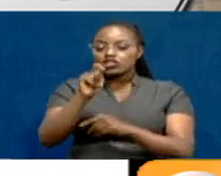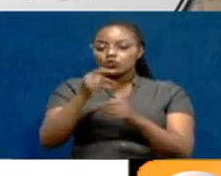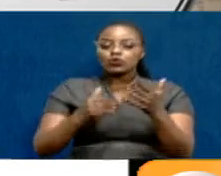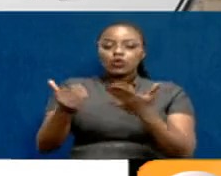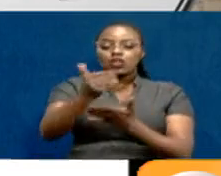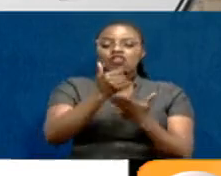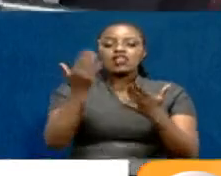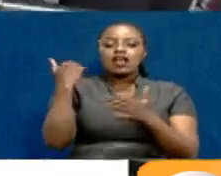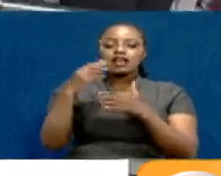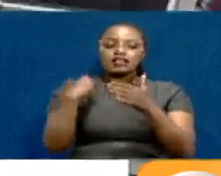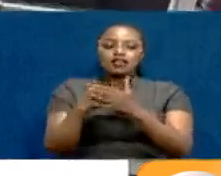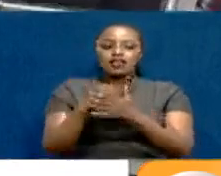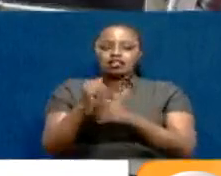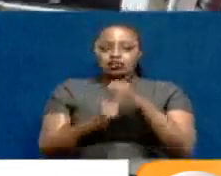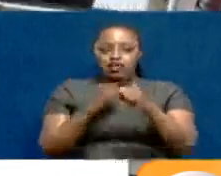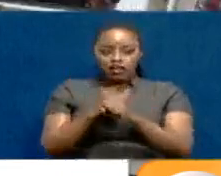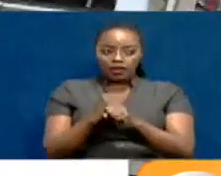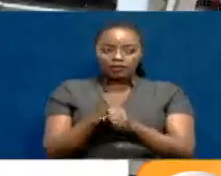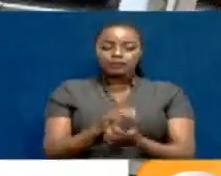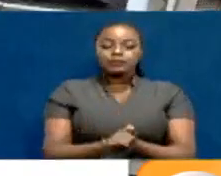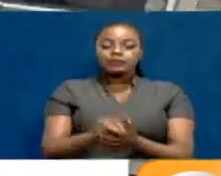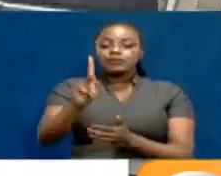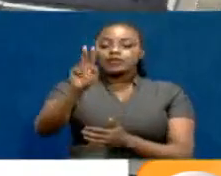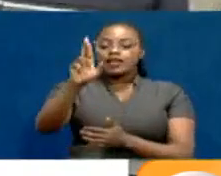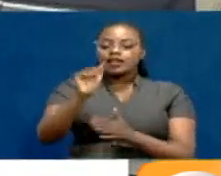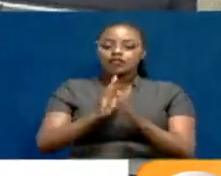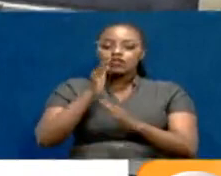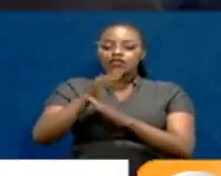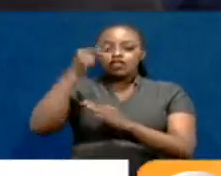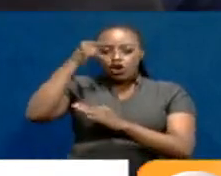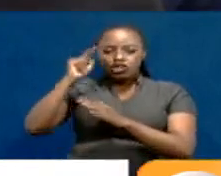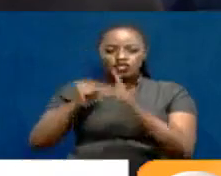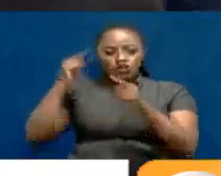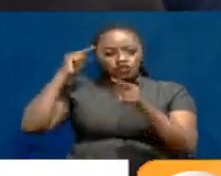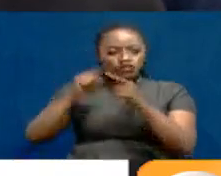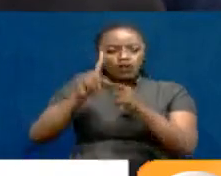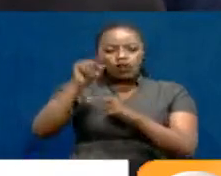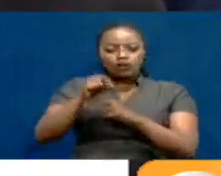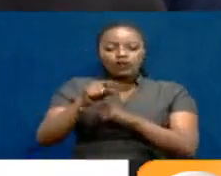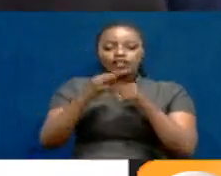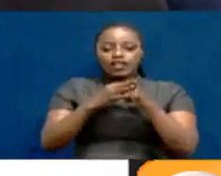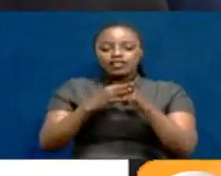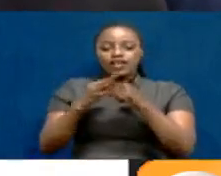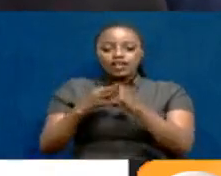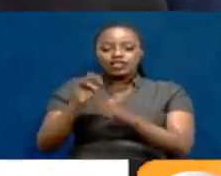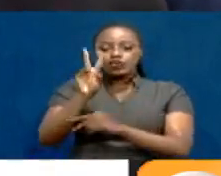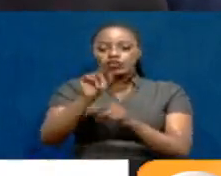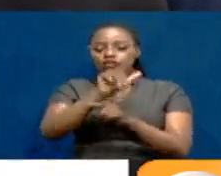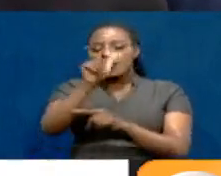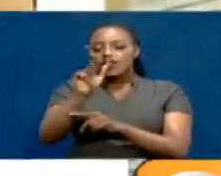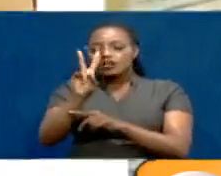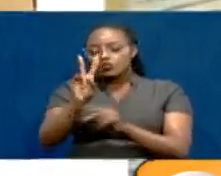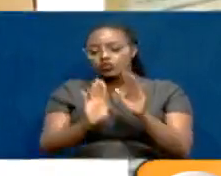in the last financial year. KRA surpassed the original target of 1.882 trillion shillings and two other